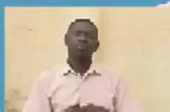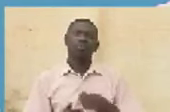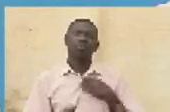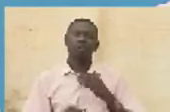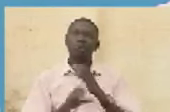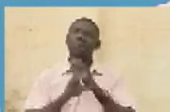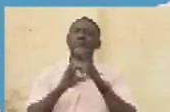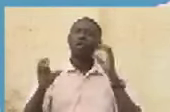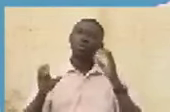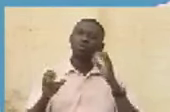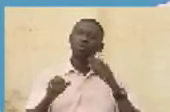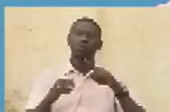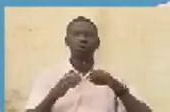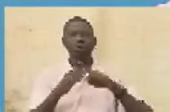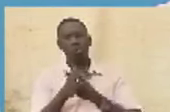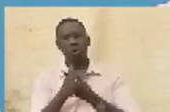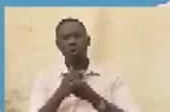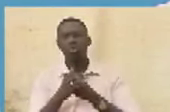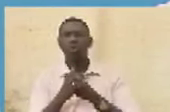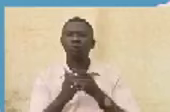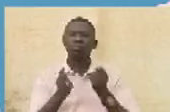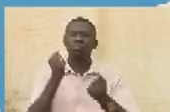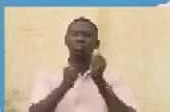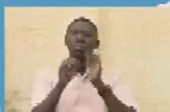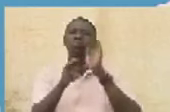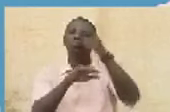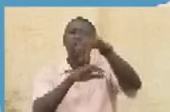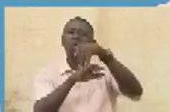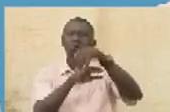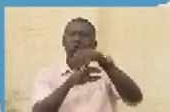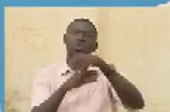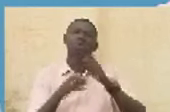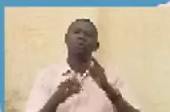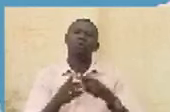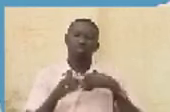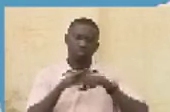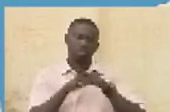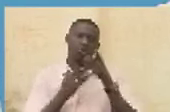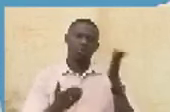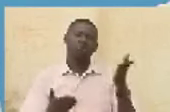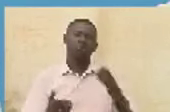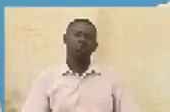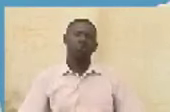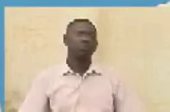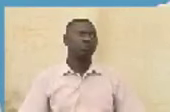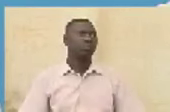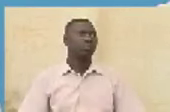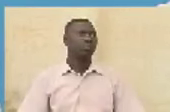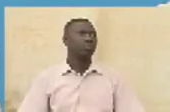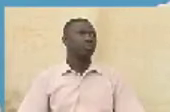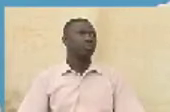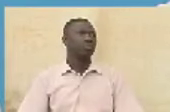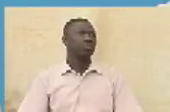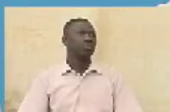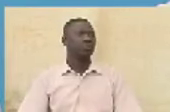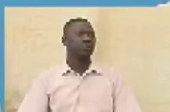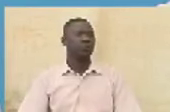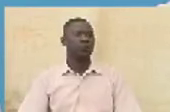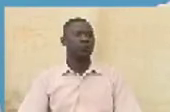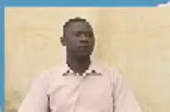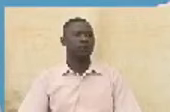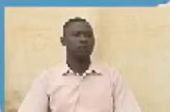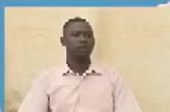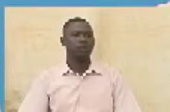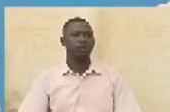a pickup that they boarded you on? Ye bulan di Toyota ju kunto le kono ba fo ye bulan di bus wol kono ba. Bi de mu sa ta kono ni ni Toyota ju kunto